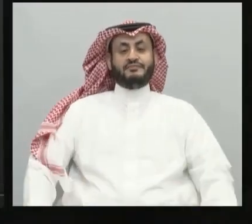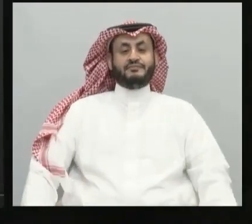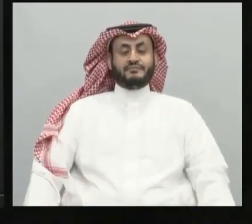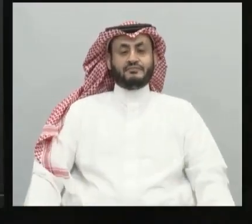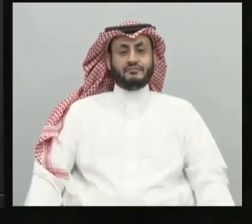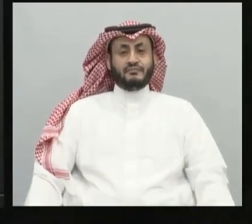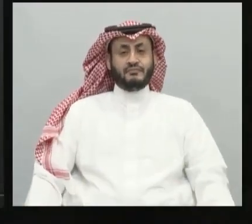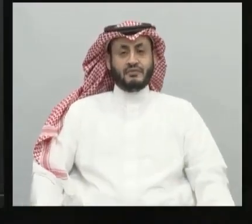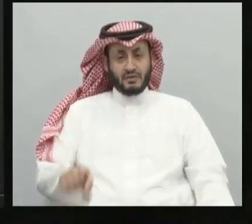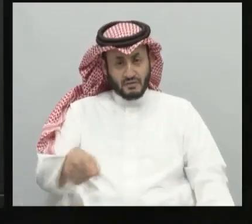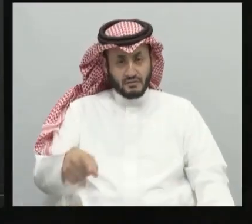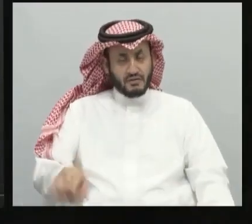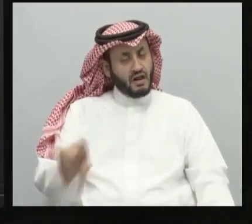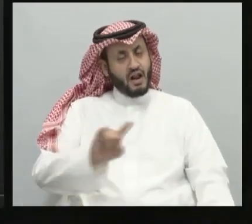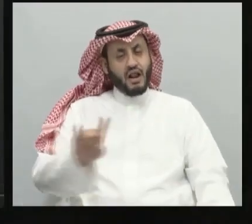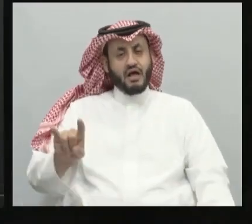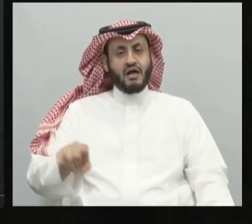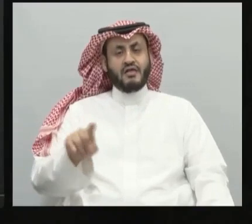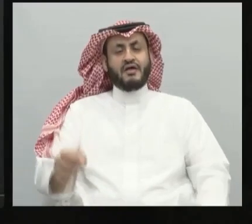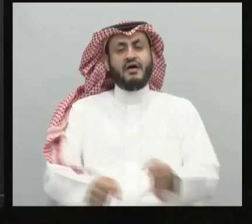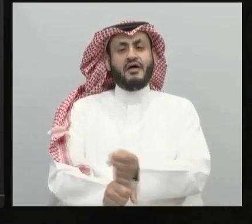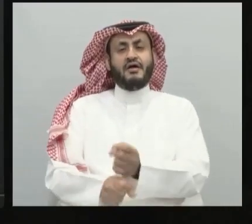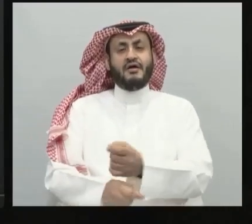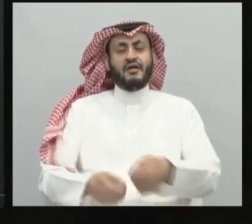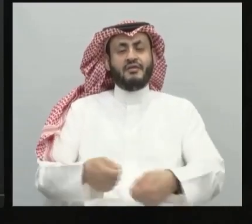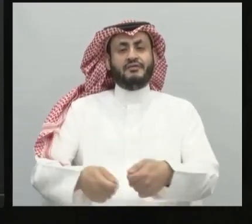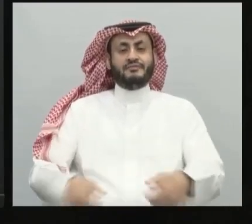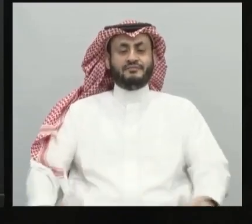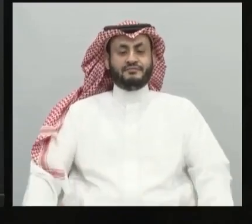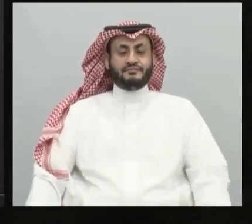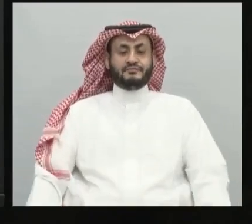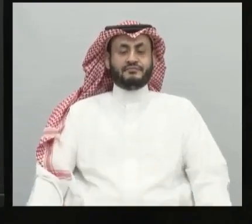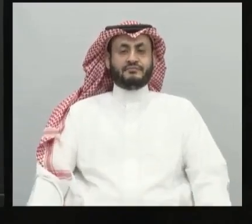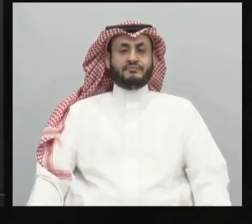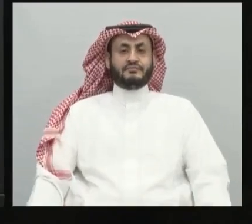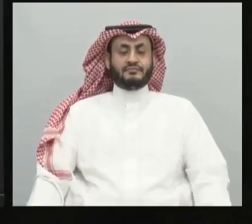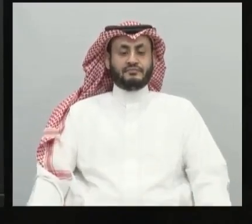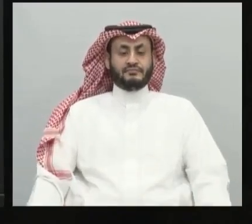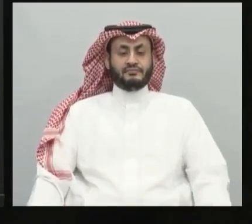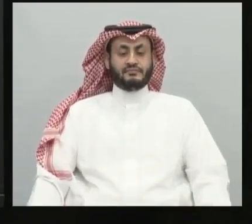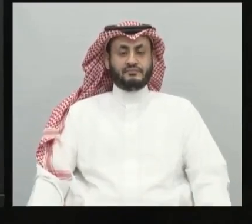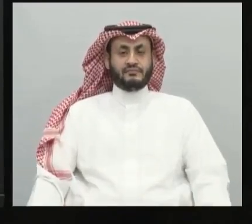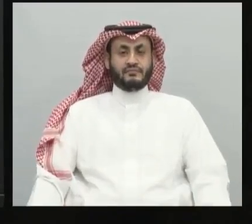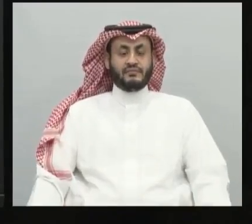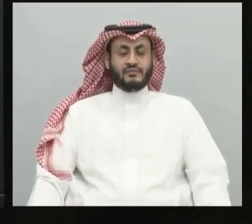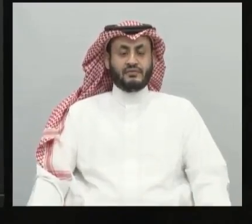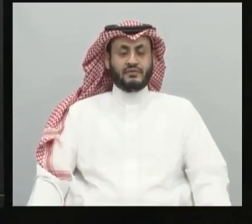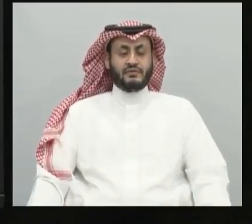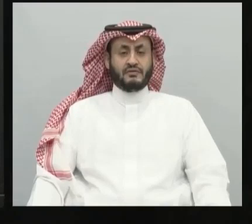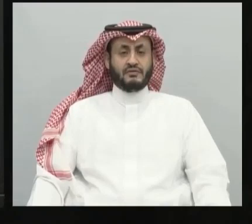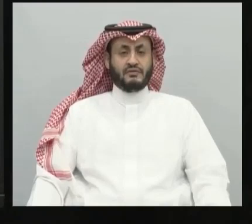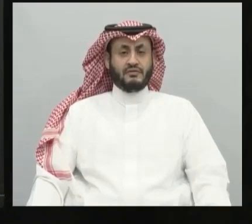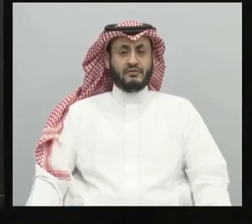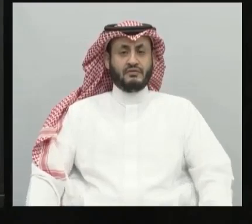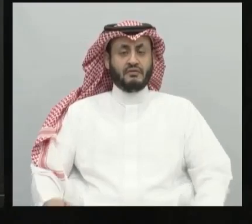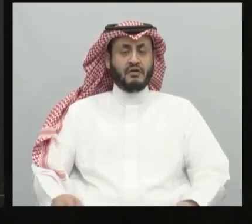place to discover new things. Tourists are people who travel around the world. Probably one day you can travel either to